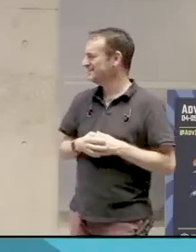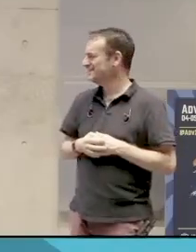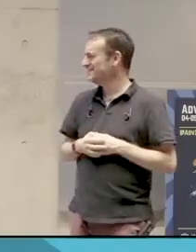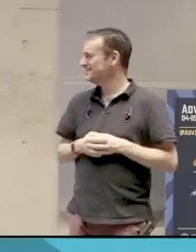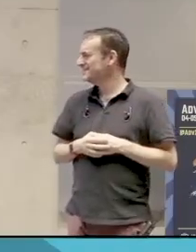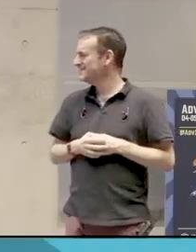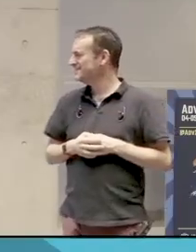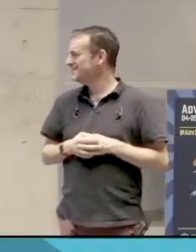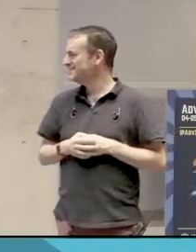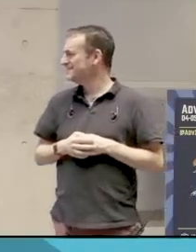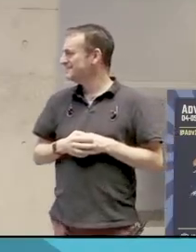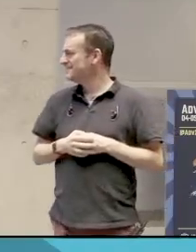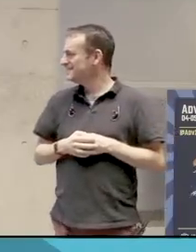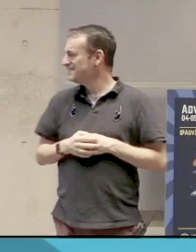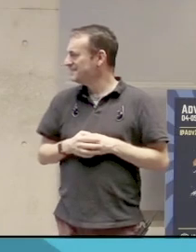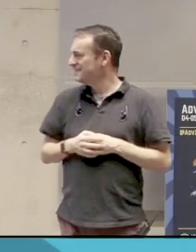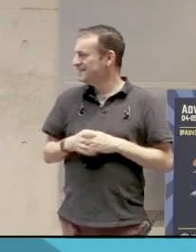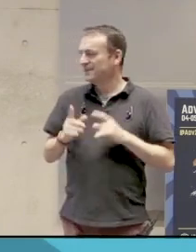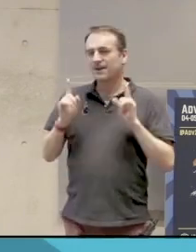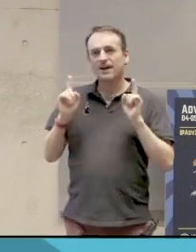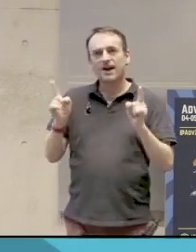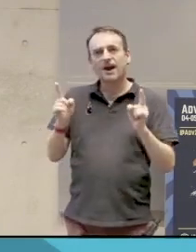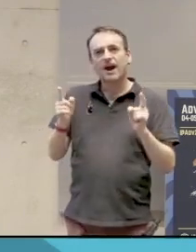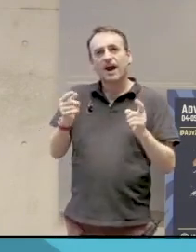in the notes that you were allowed to make fun of me, but